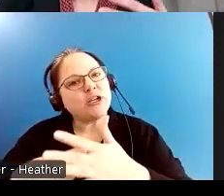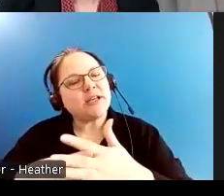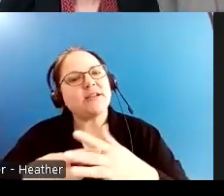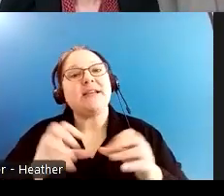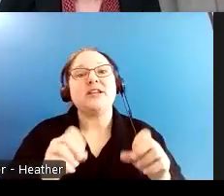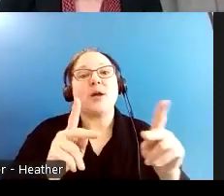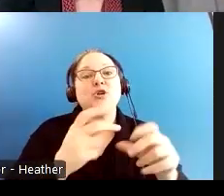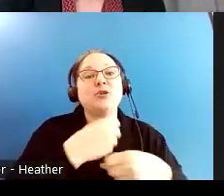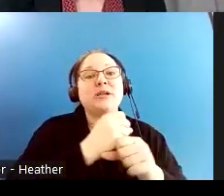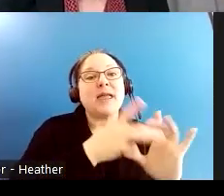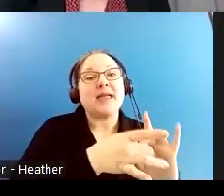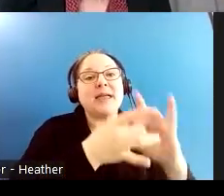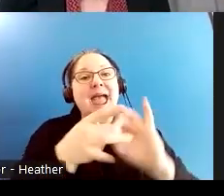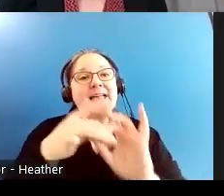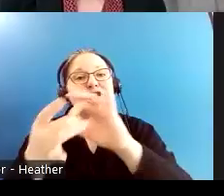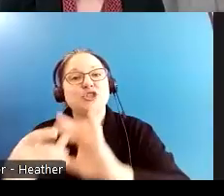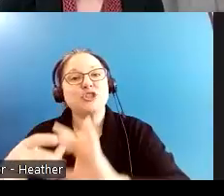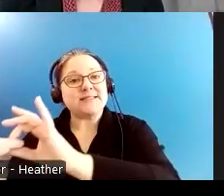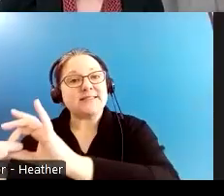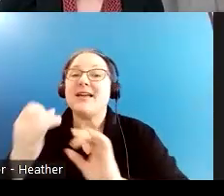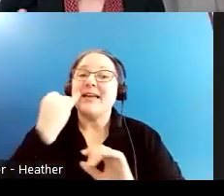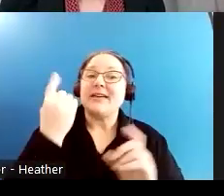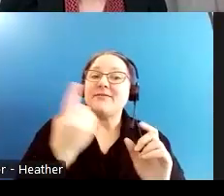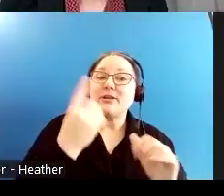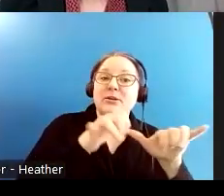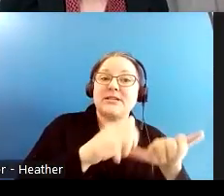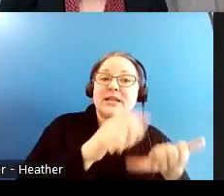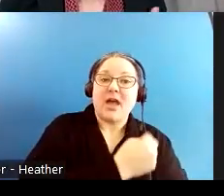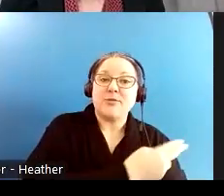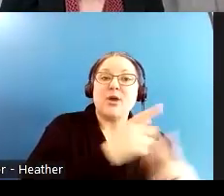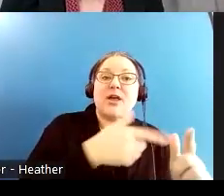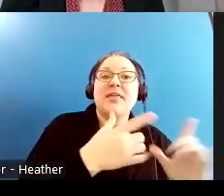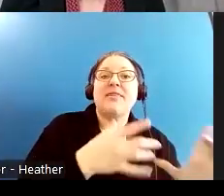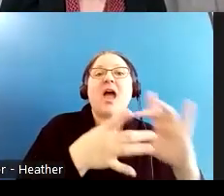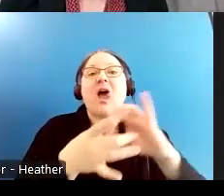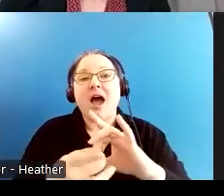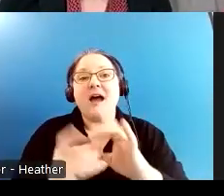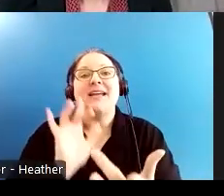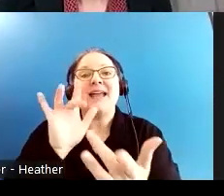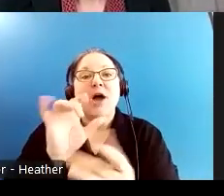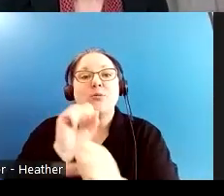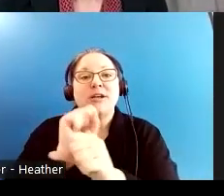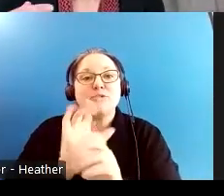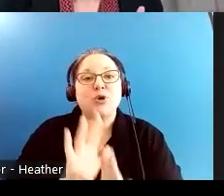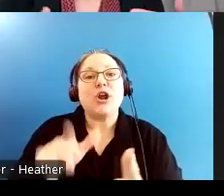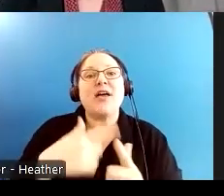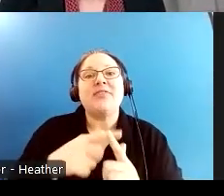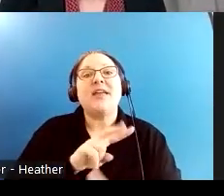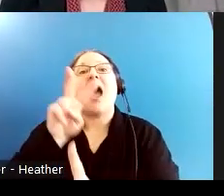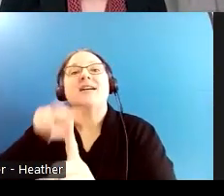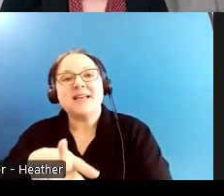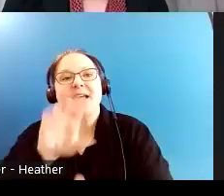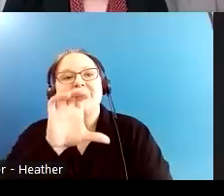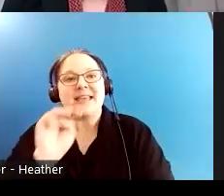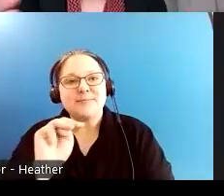example, when someone's hospitalized, they might be able to meet an outreach worker. They might be able to be assigned a case manager, and that person could make that